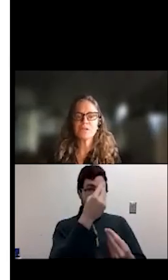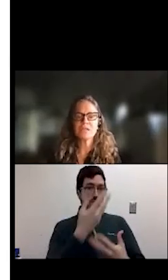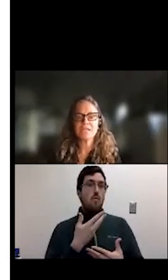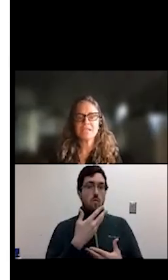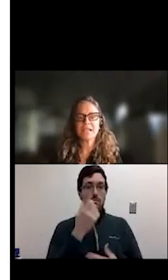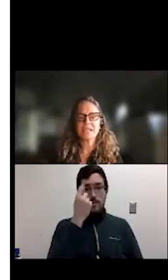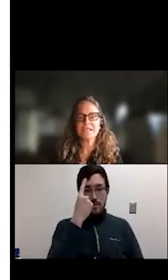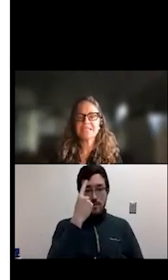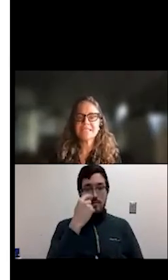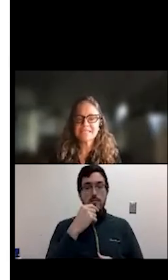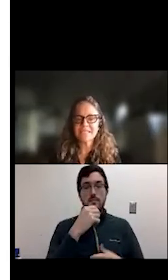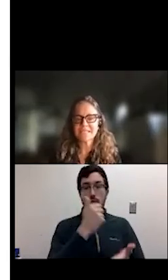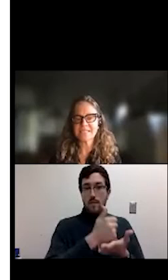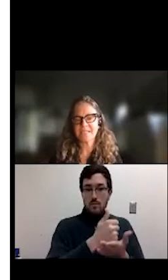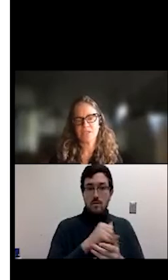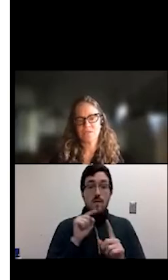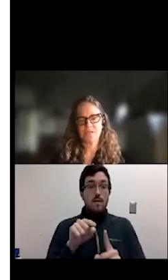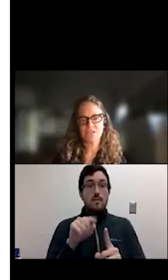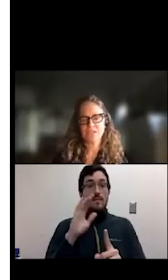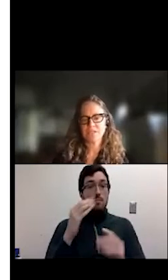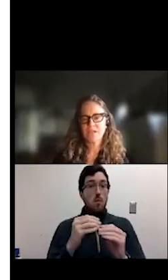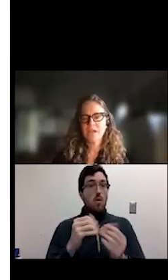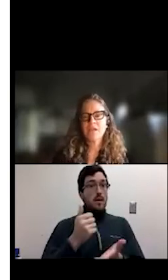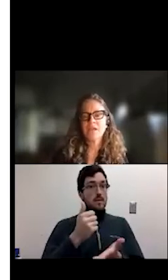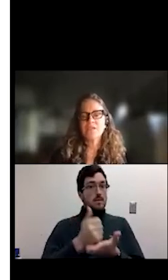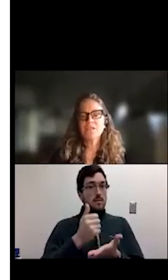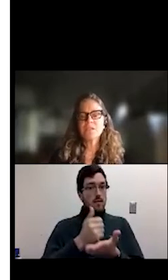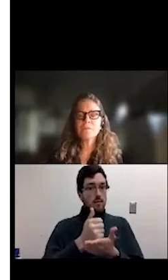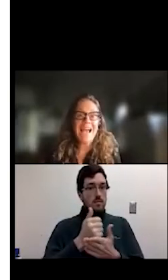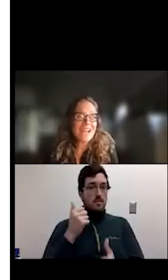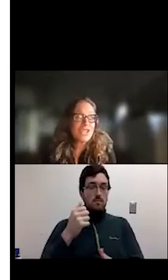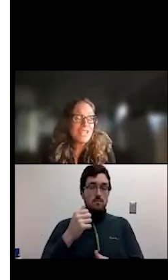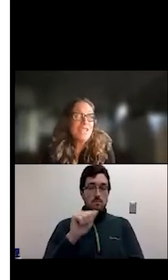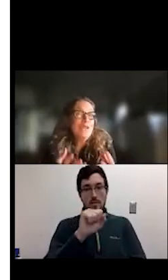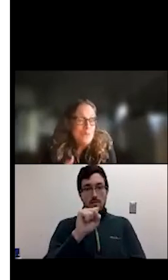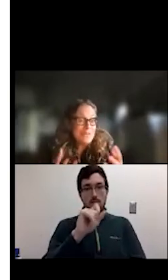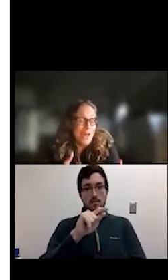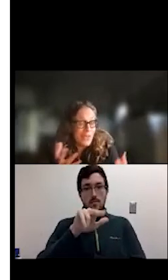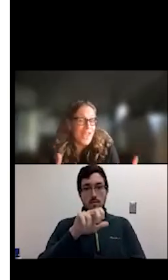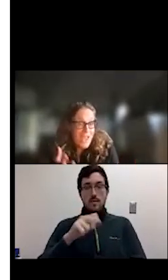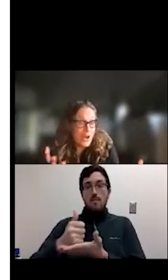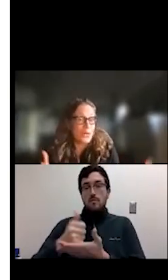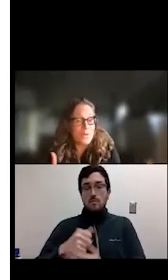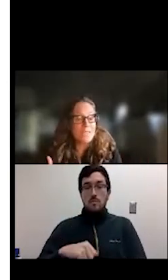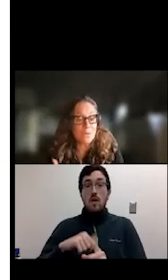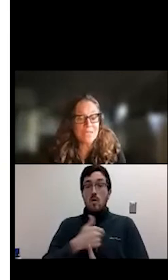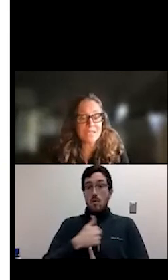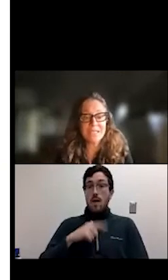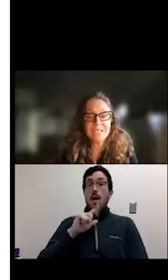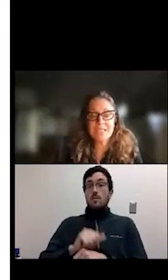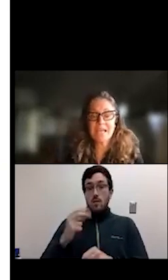NASM committee referred to these as assistance interventions. This is where we actually use